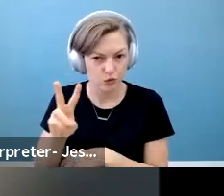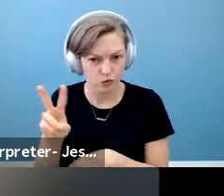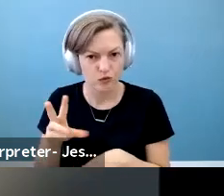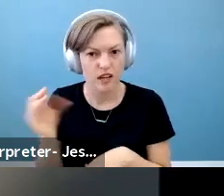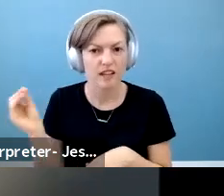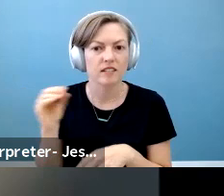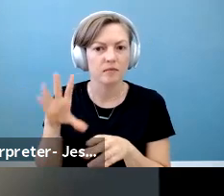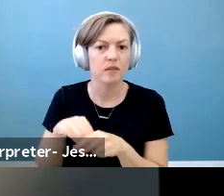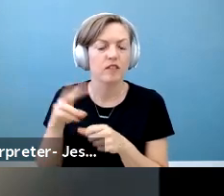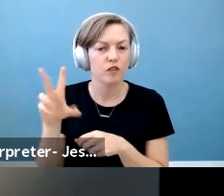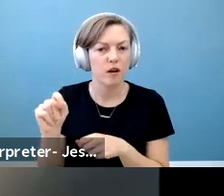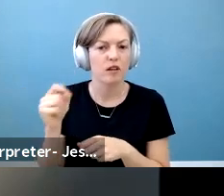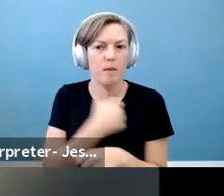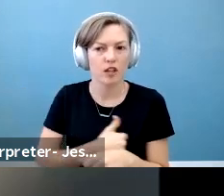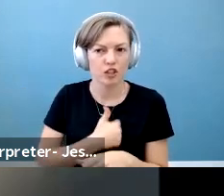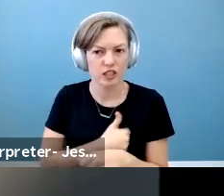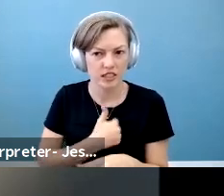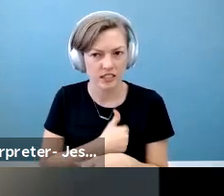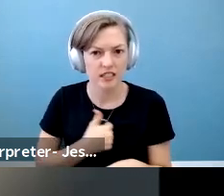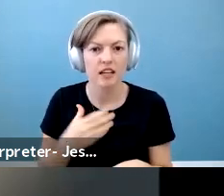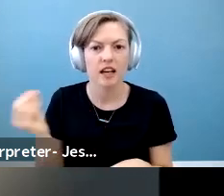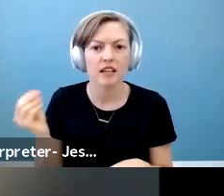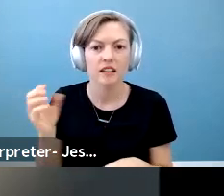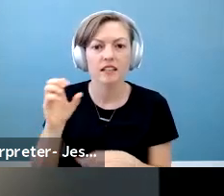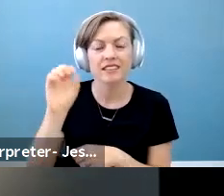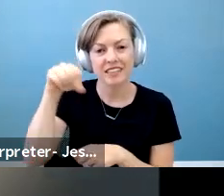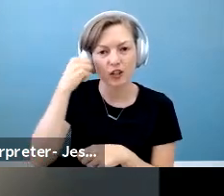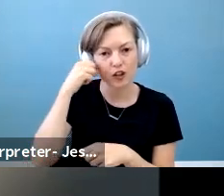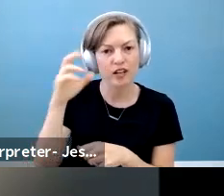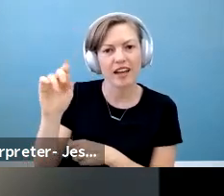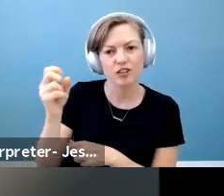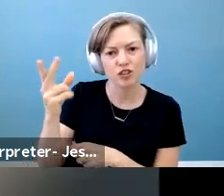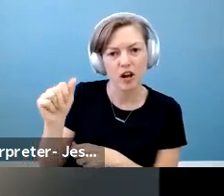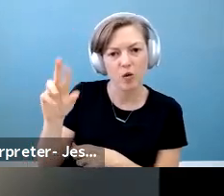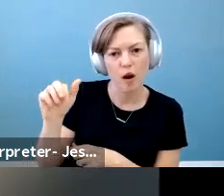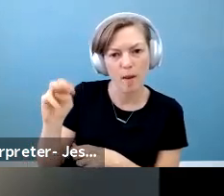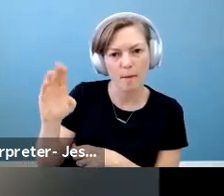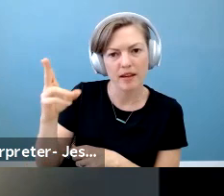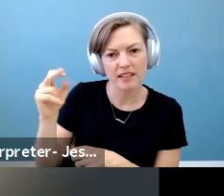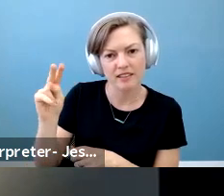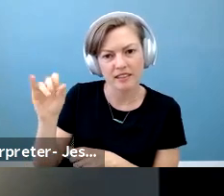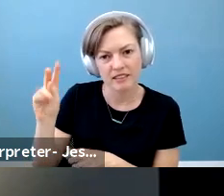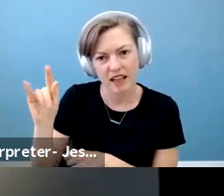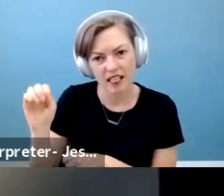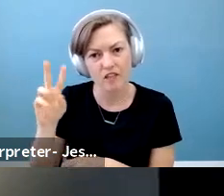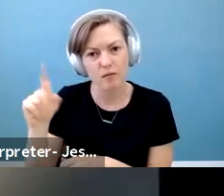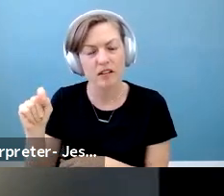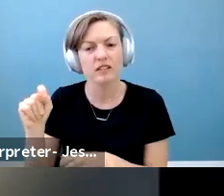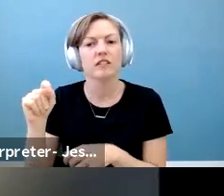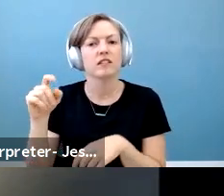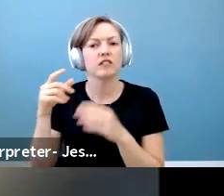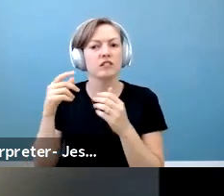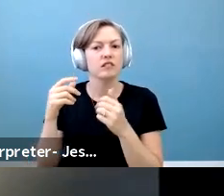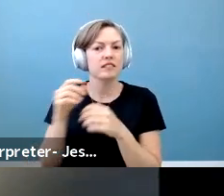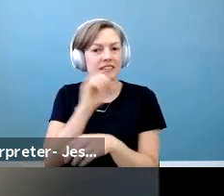Eugenics. And we have Senator Keisha Ram Hinsdale, member of the Vermont Senate, also on the Senate Committee on Government Operations,